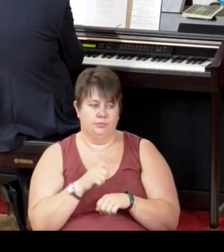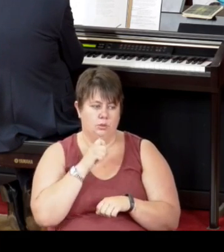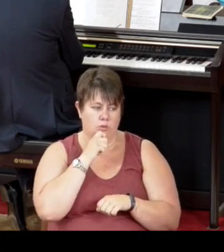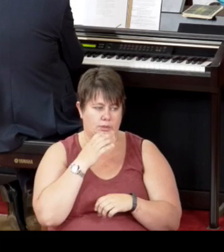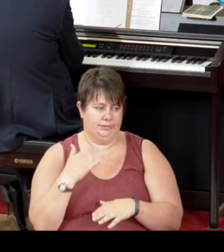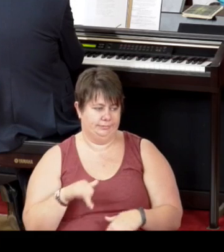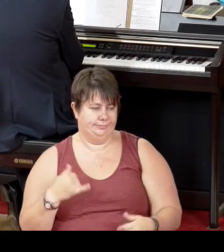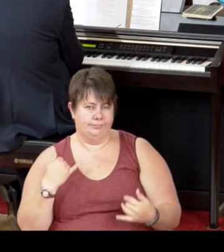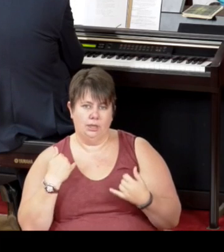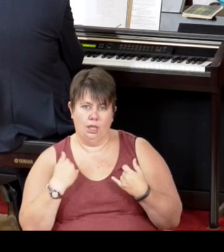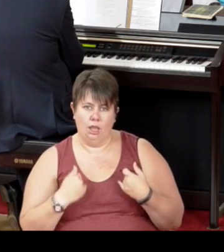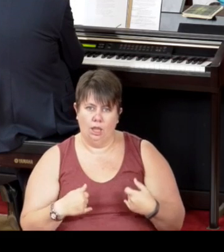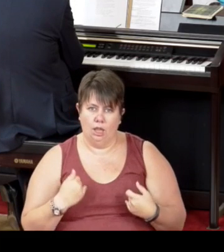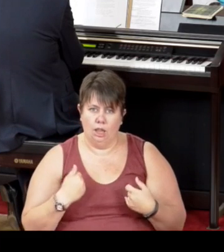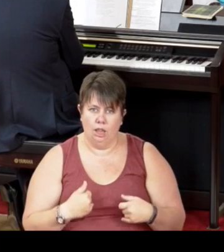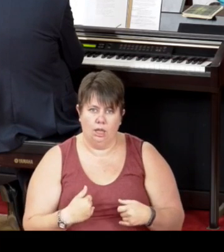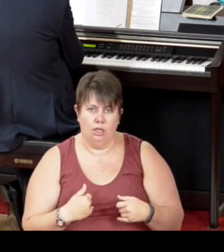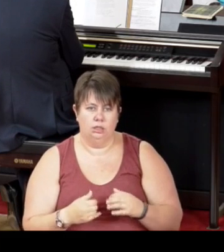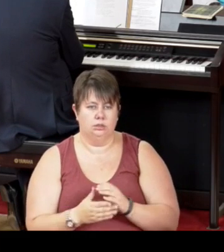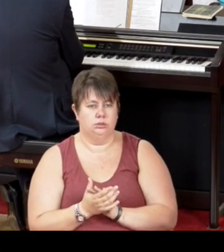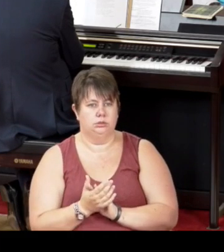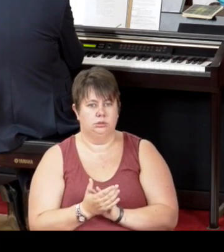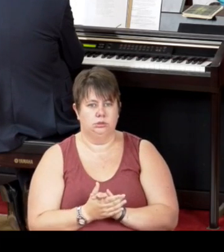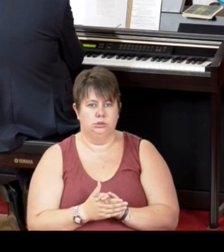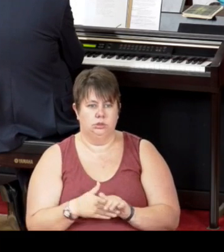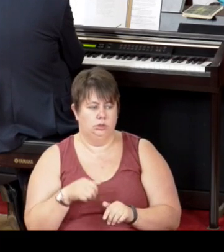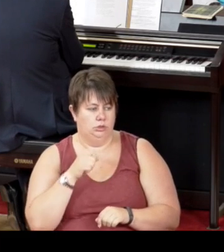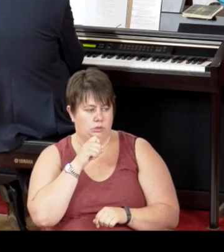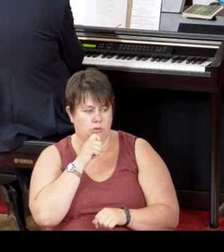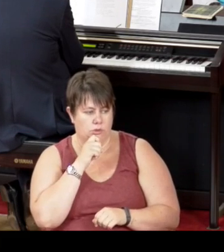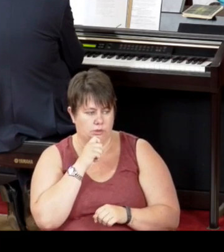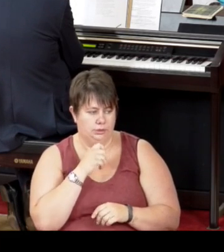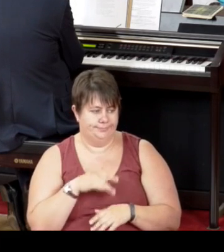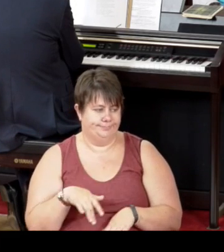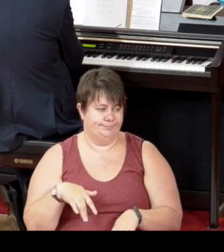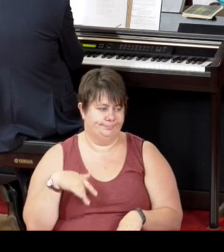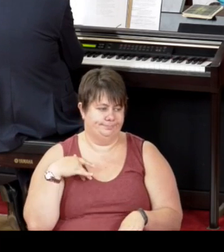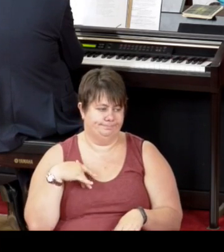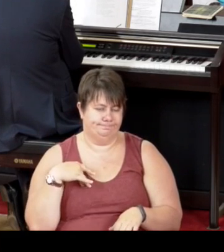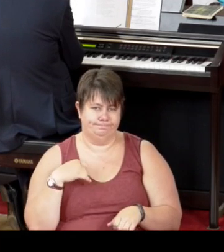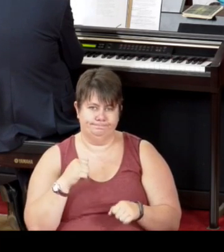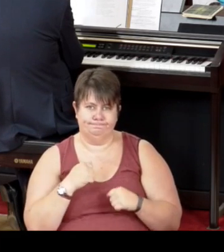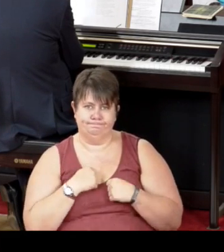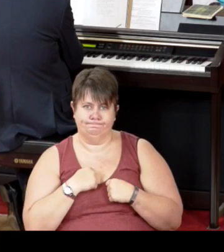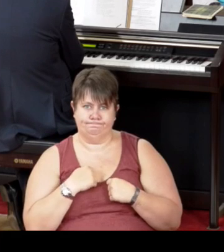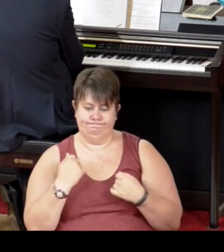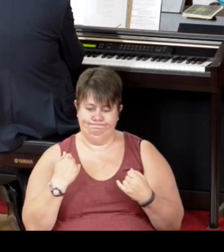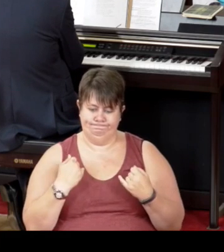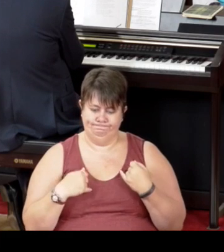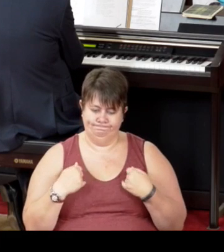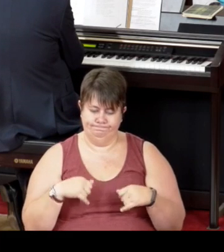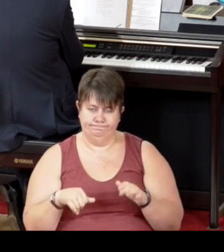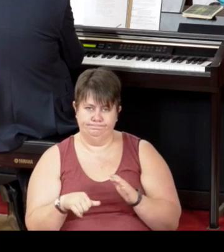diagnosis of illness or who have had to learn to live with a medical condition.